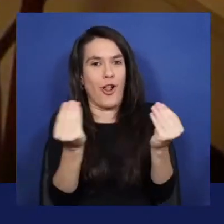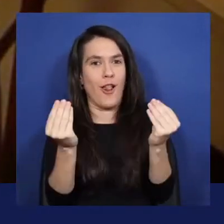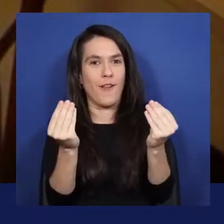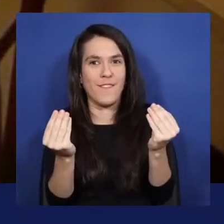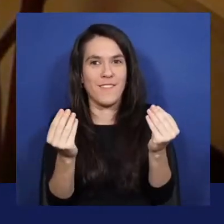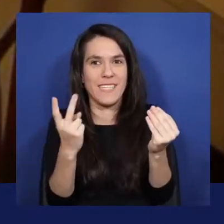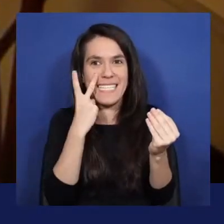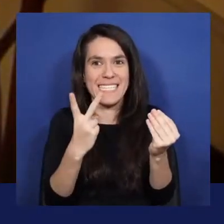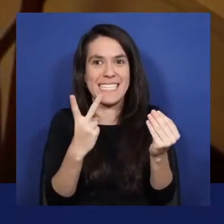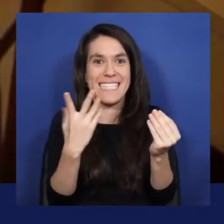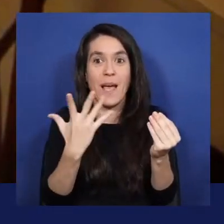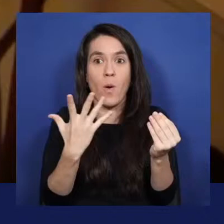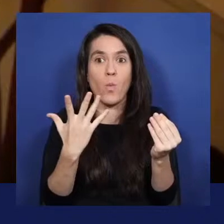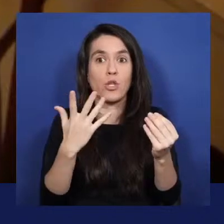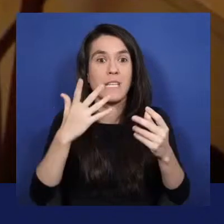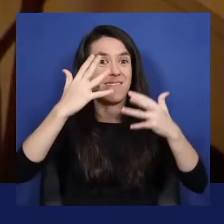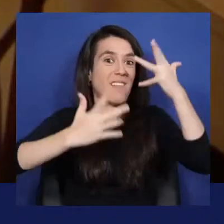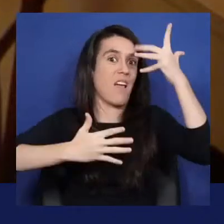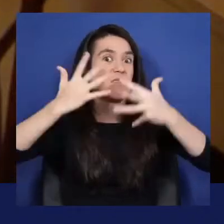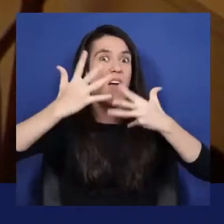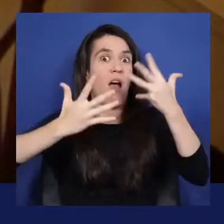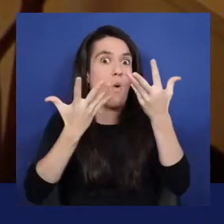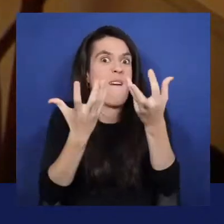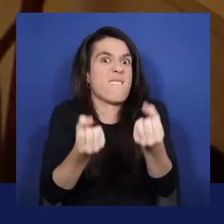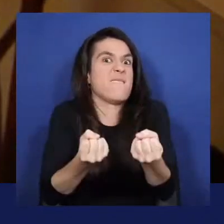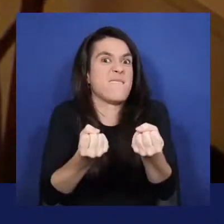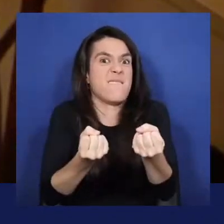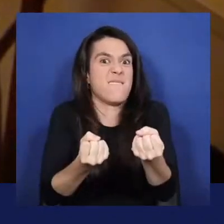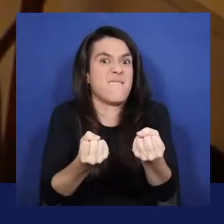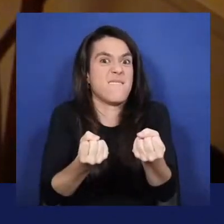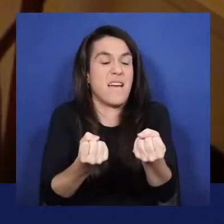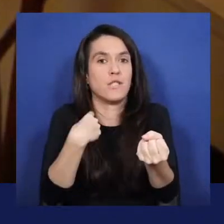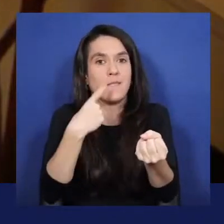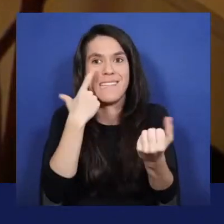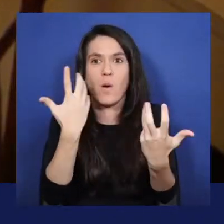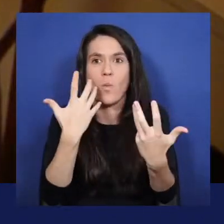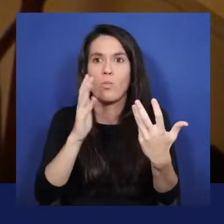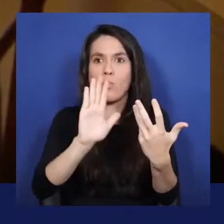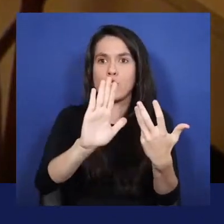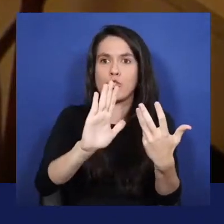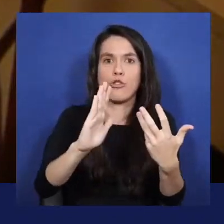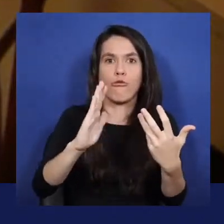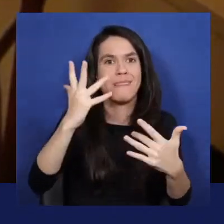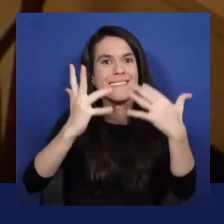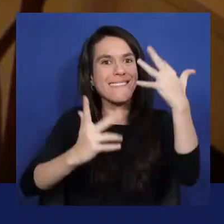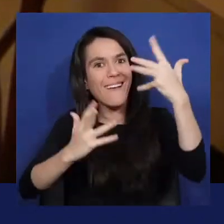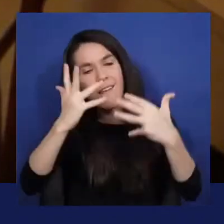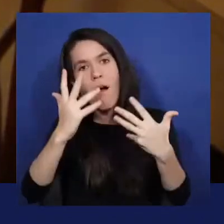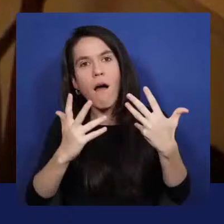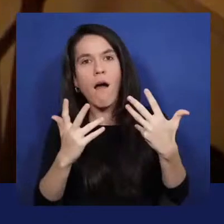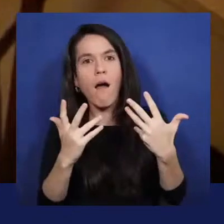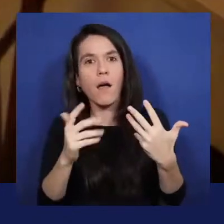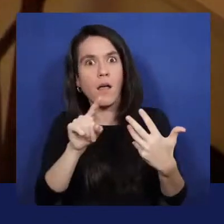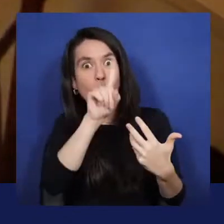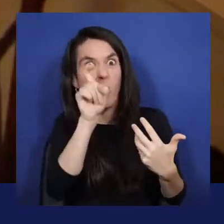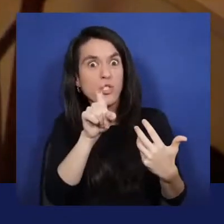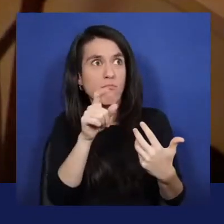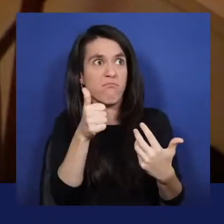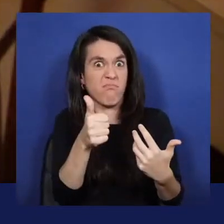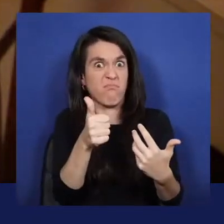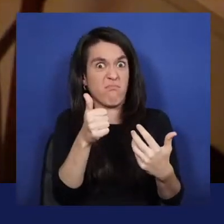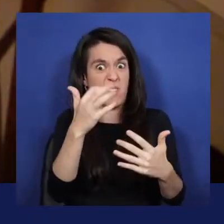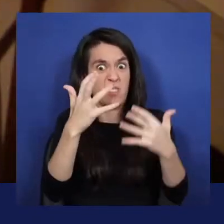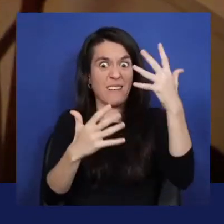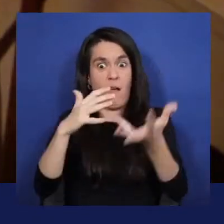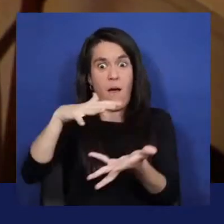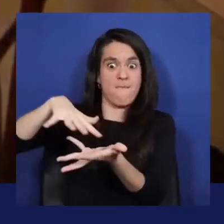amount of data you have available. So if you have a small data set, well, then the question is it enough? Or